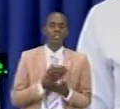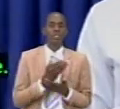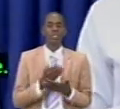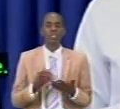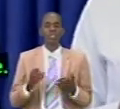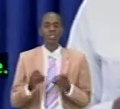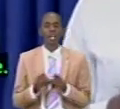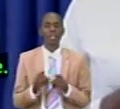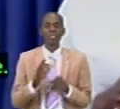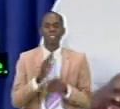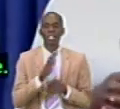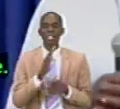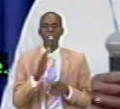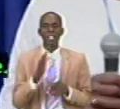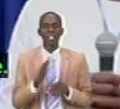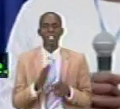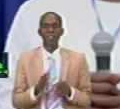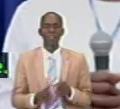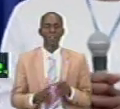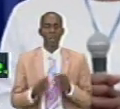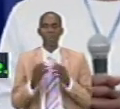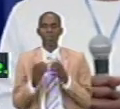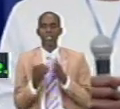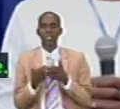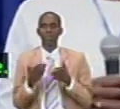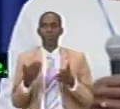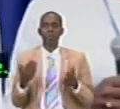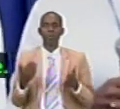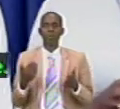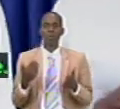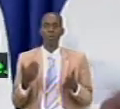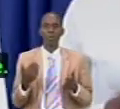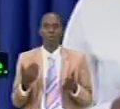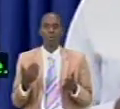like never before